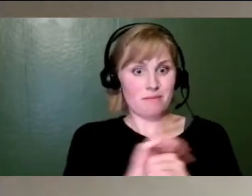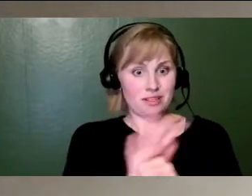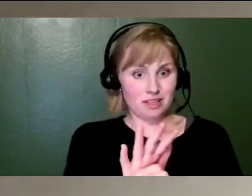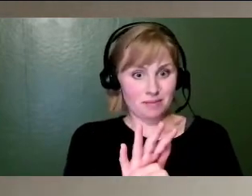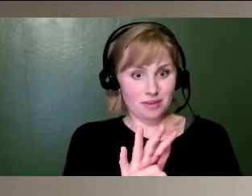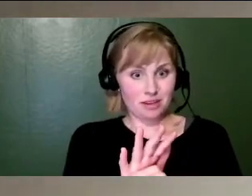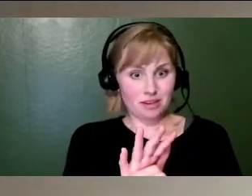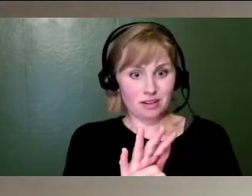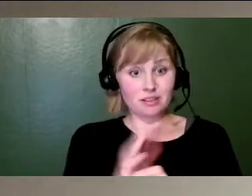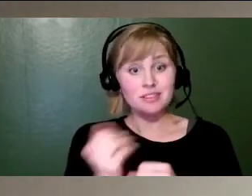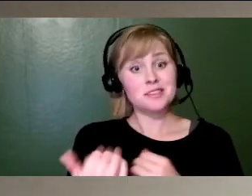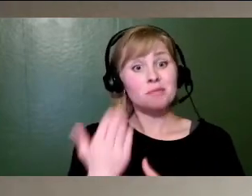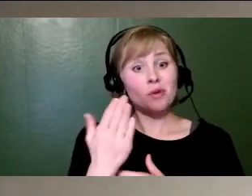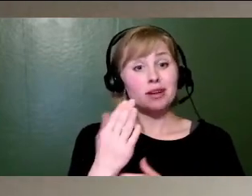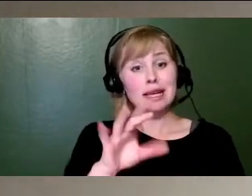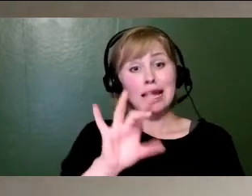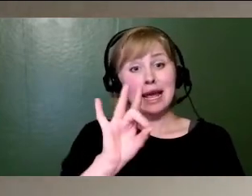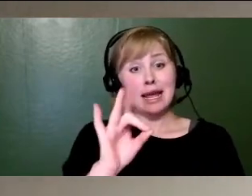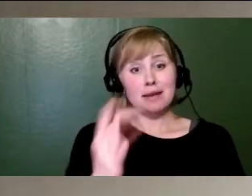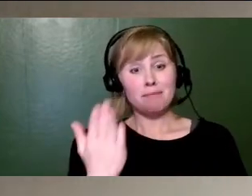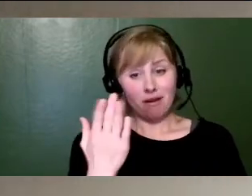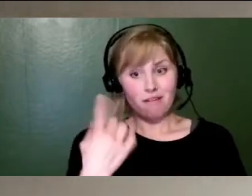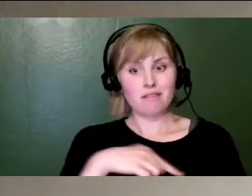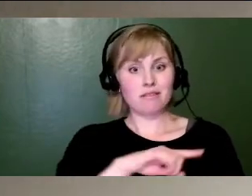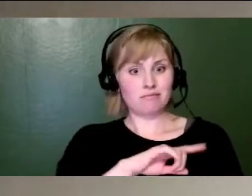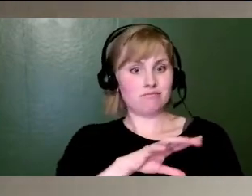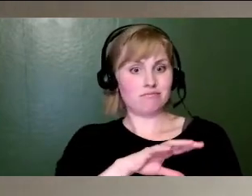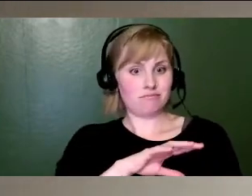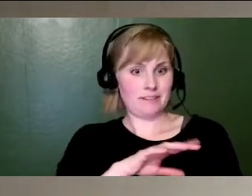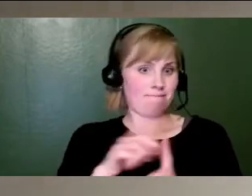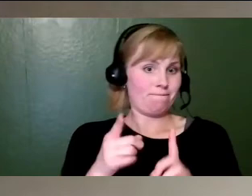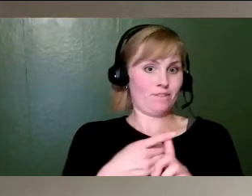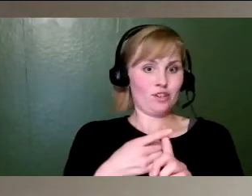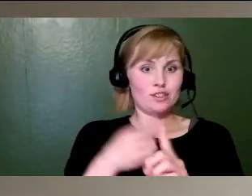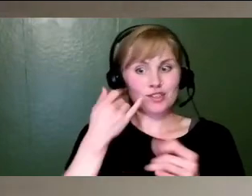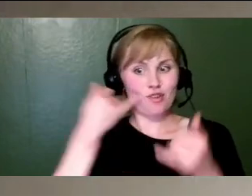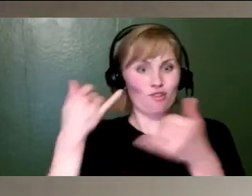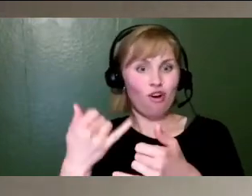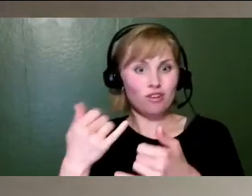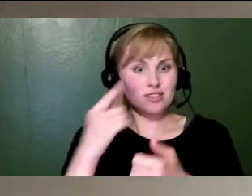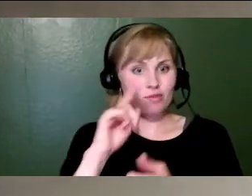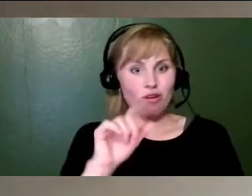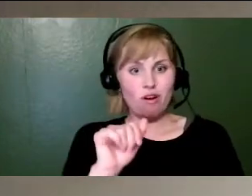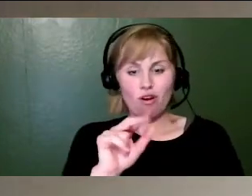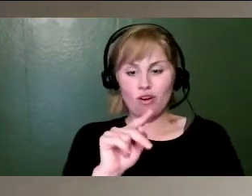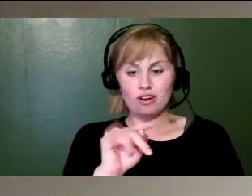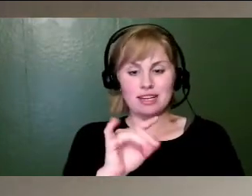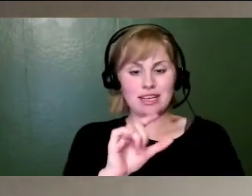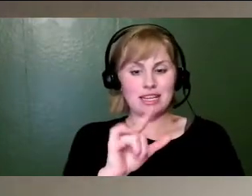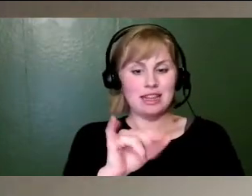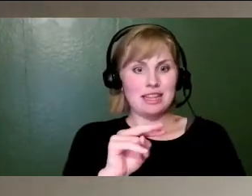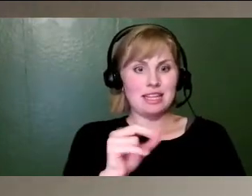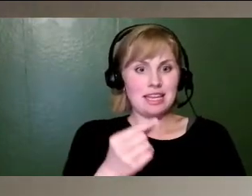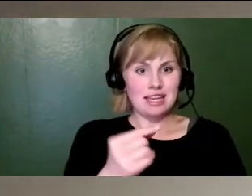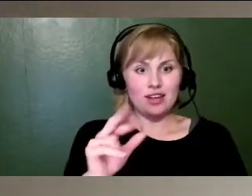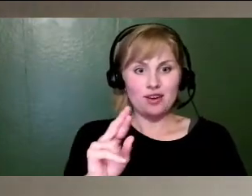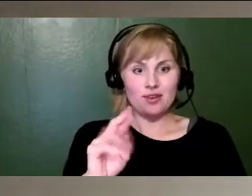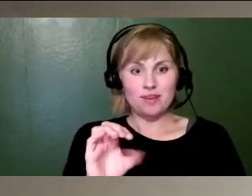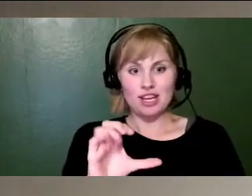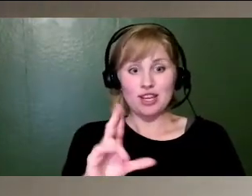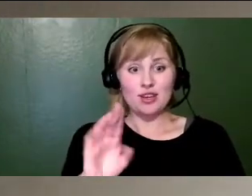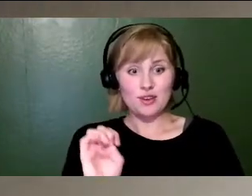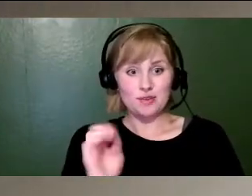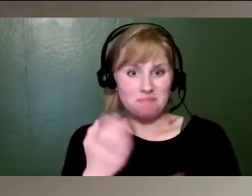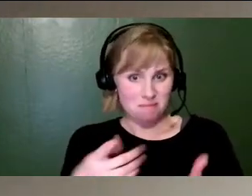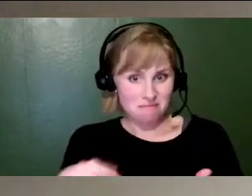year students had their first calls for articling recruit. And I'm sure some of you remember fondly receiving those calls from